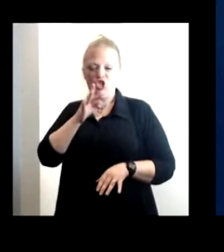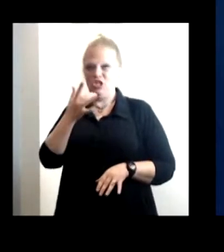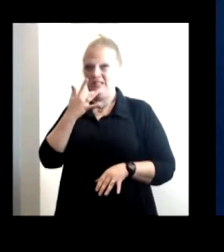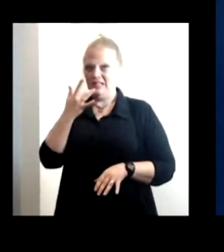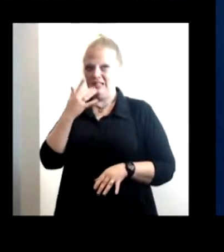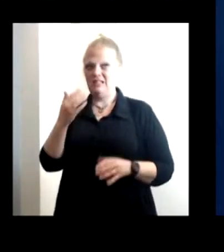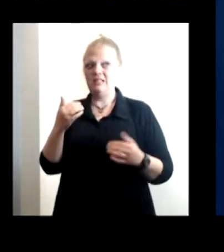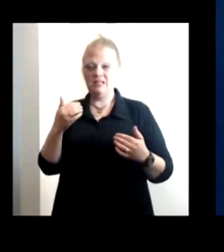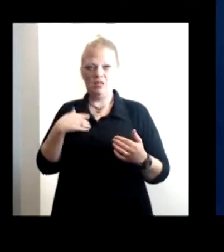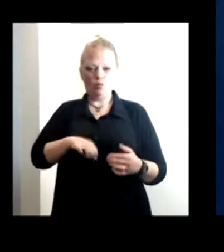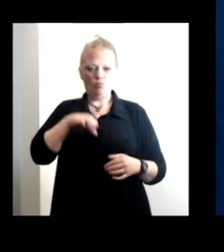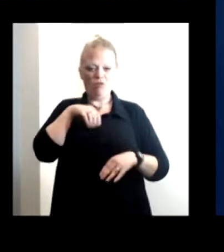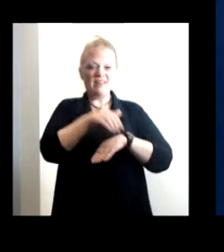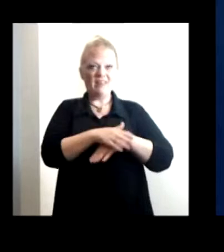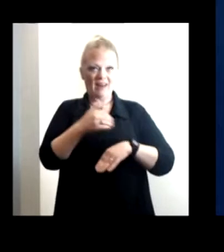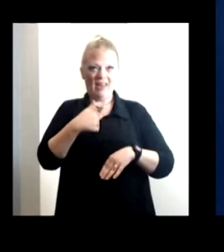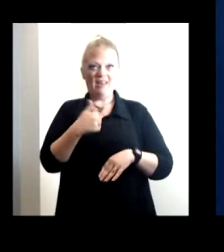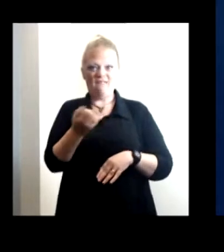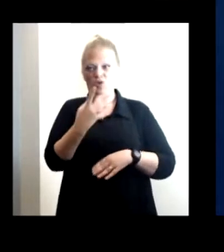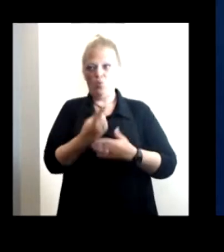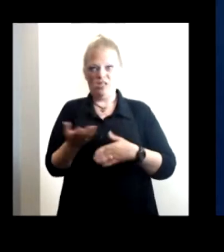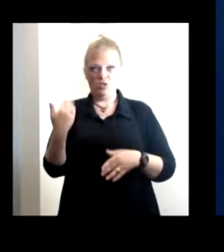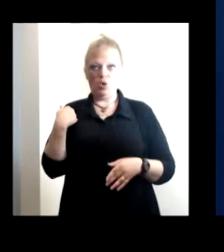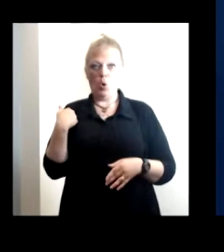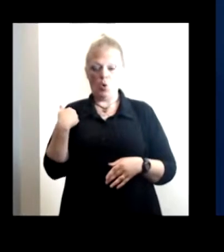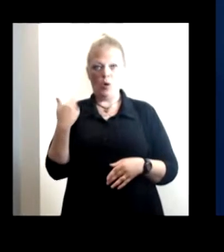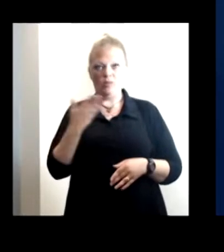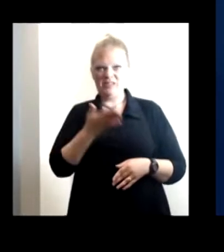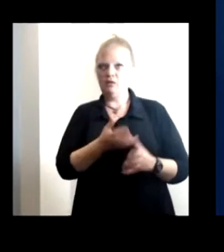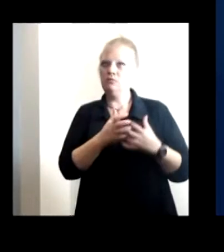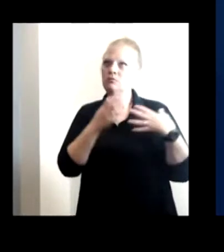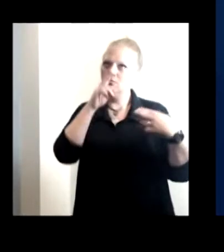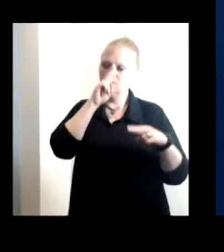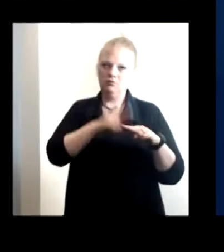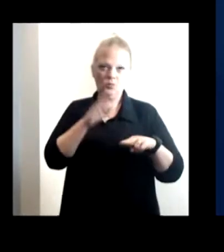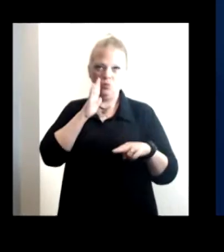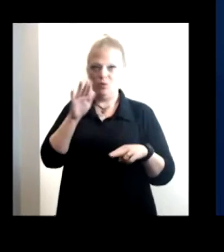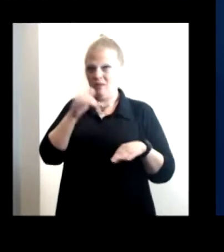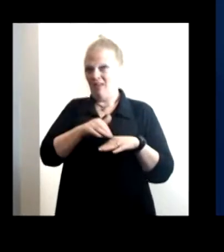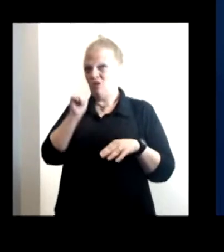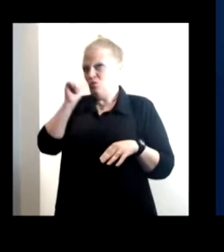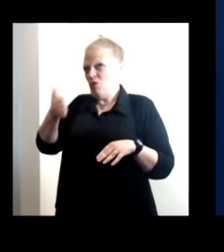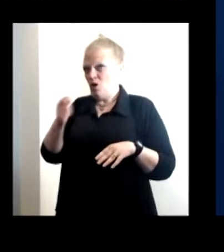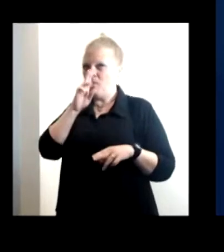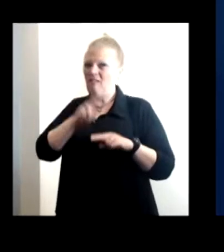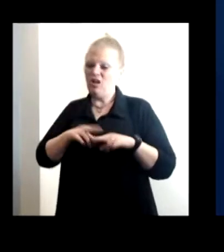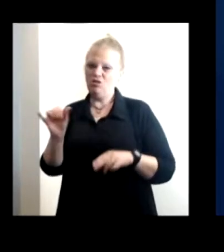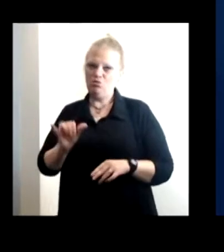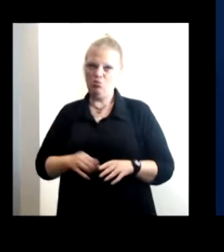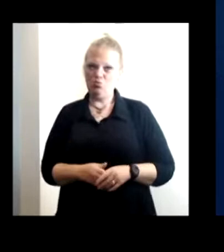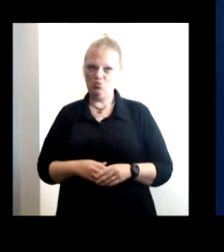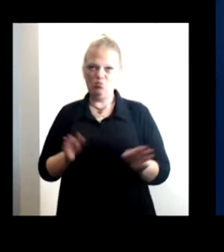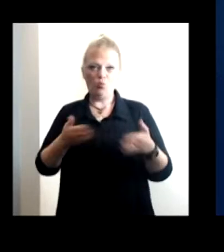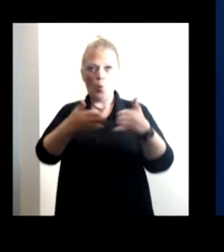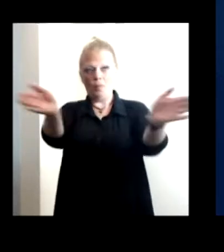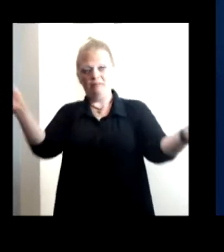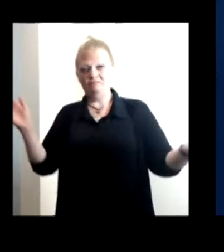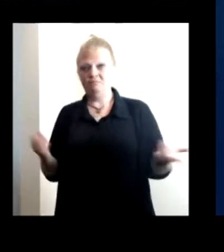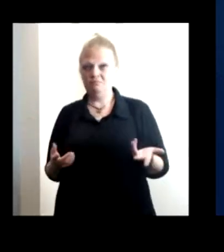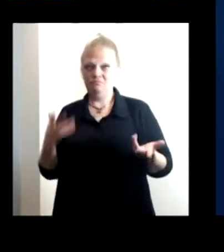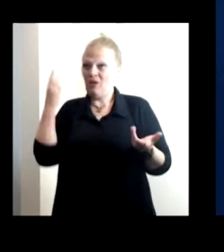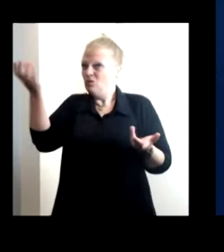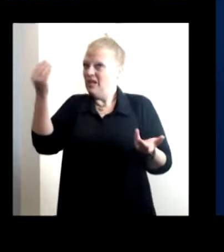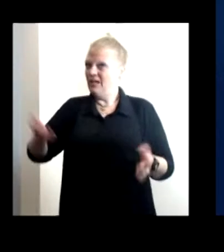they had Pride Night a few weeks ago. It was a tremendous event. It was a lot of fun. I'm going to be at tomorrow's event. It's going to be a fun event as well, and it's open to the public, and